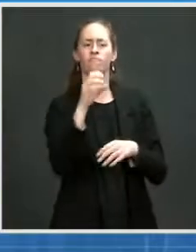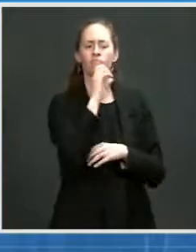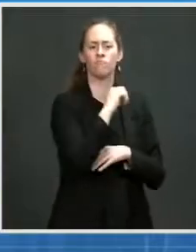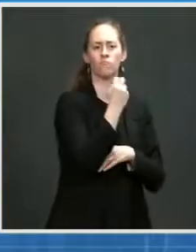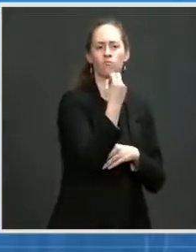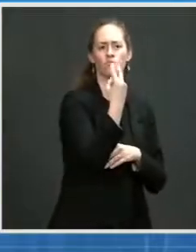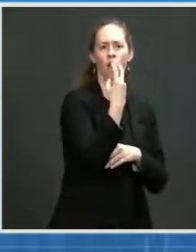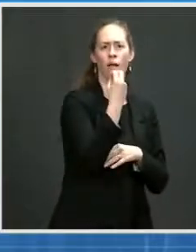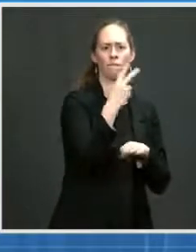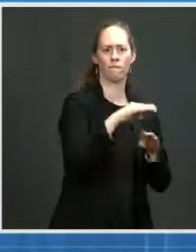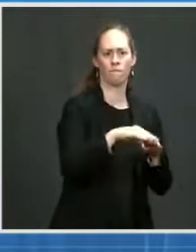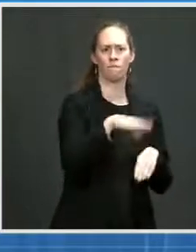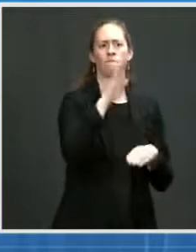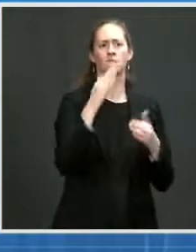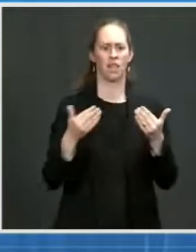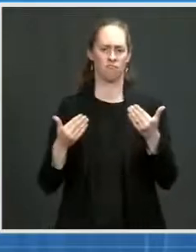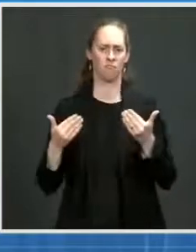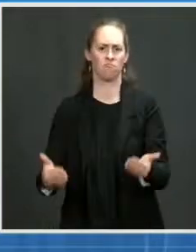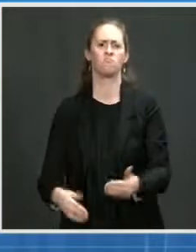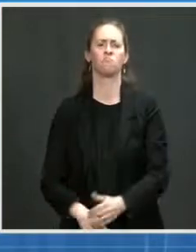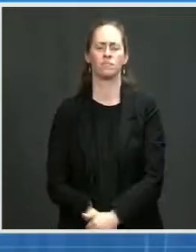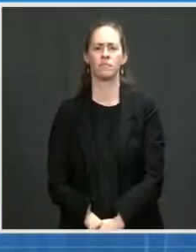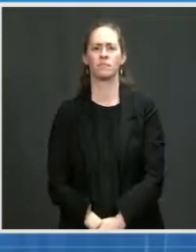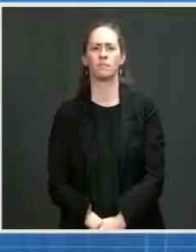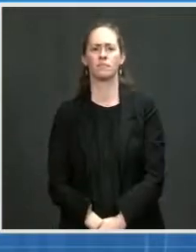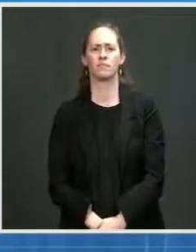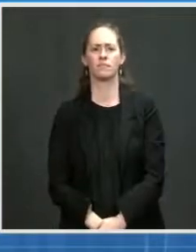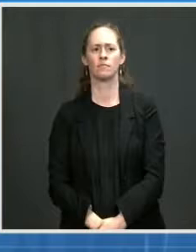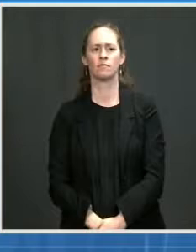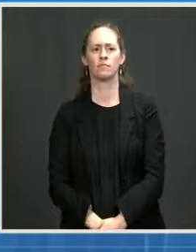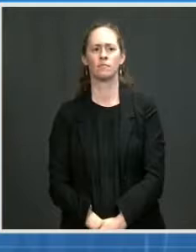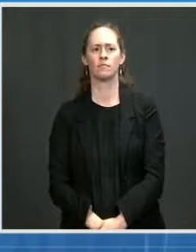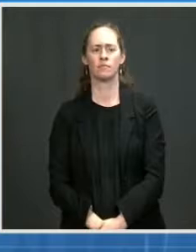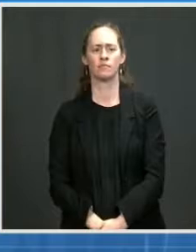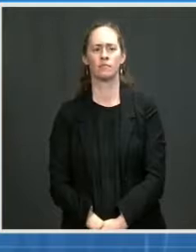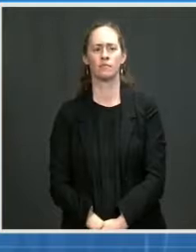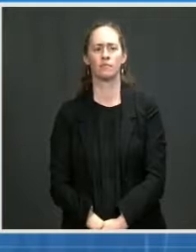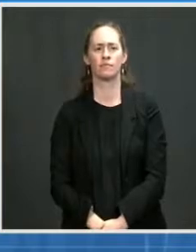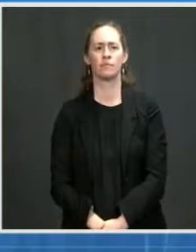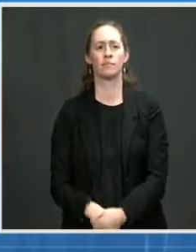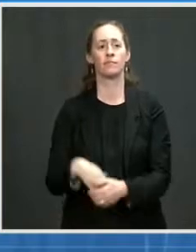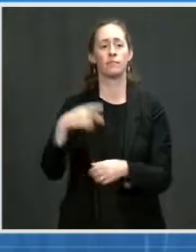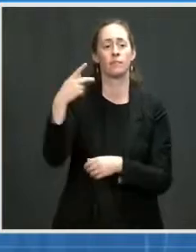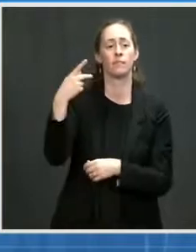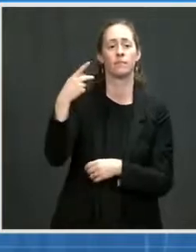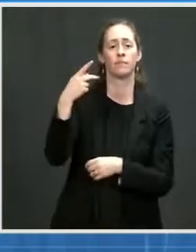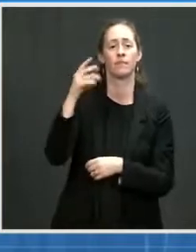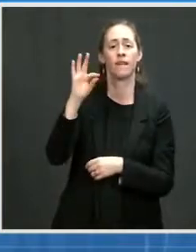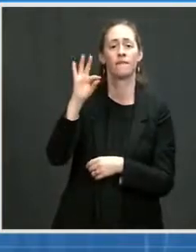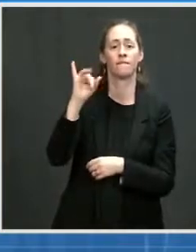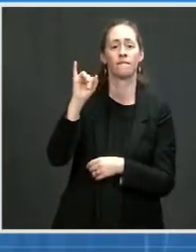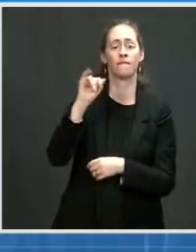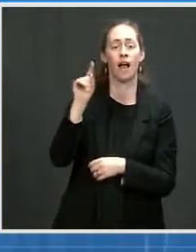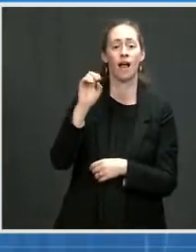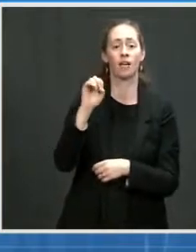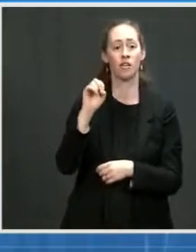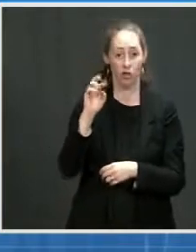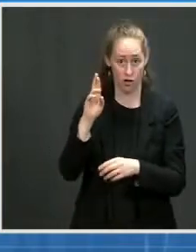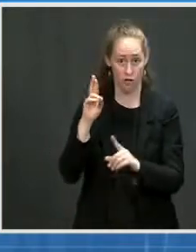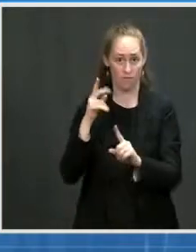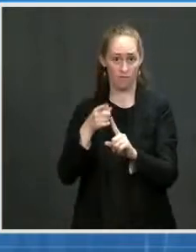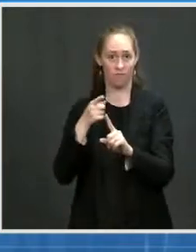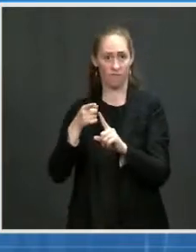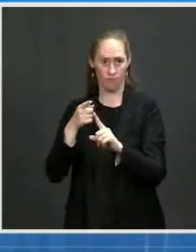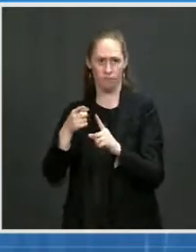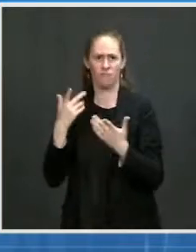Yeah, well, certainly that's one of the things we would like to have, because if you put the Pfizer together, which already will be able to vaccinate and are